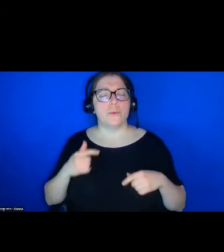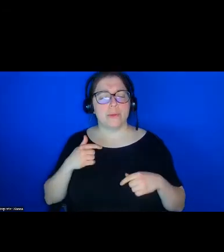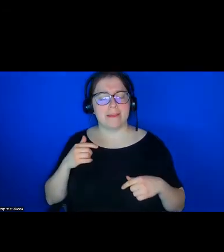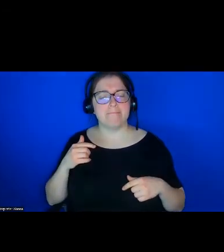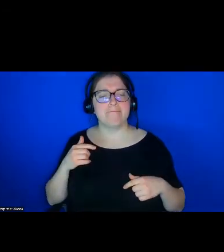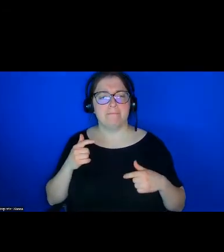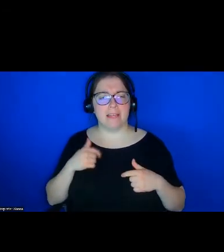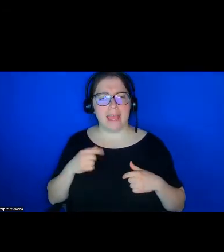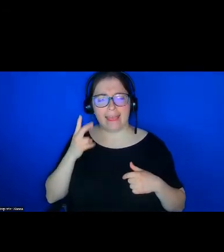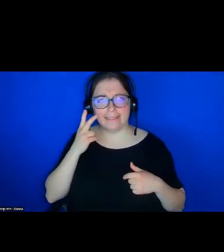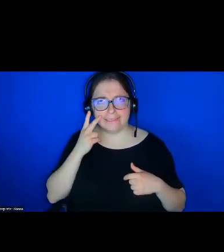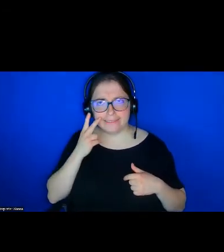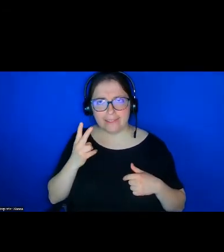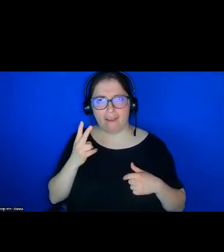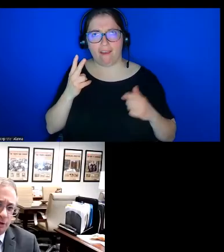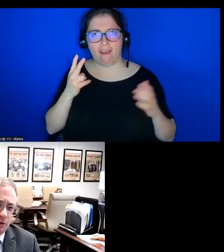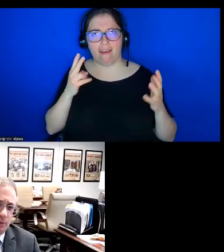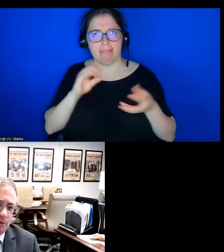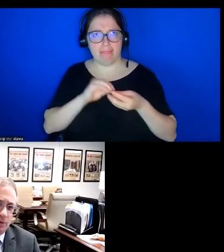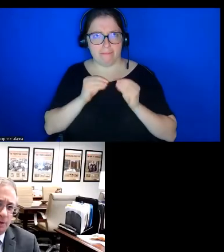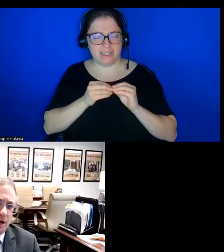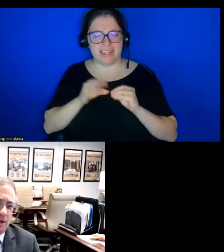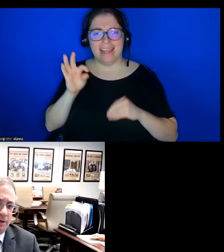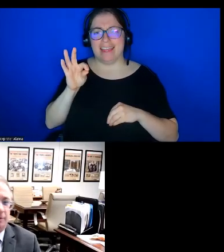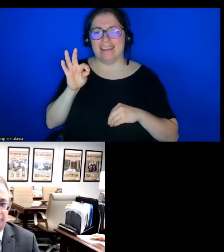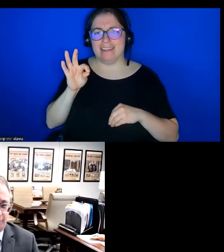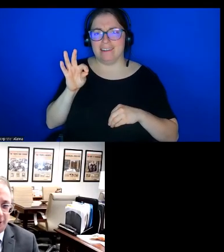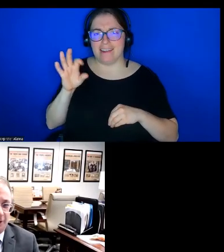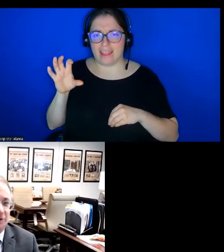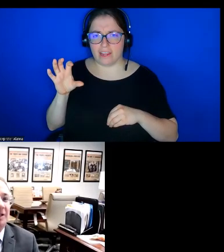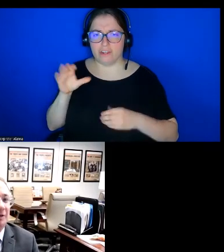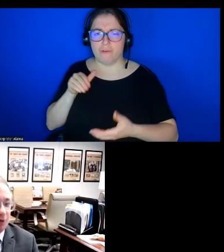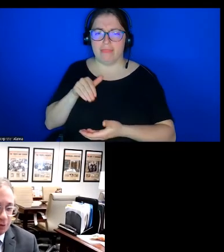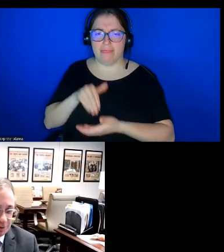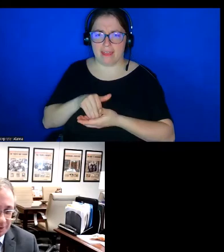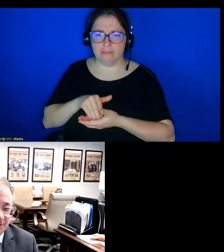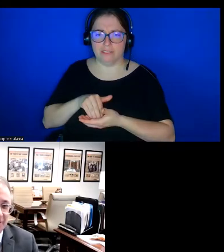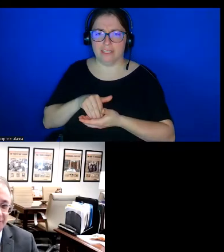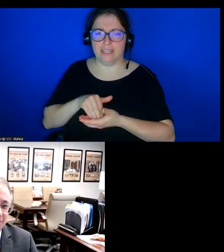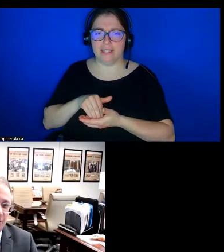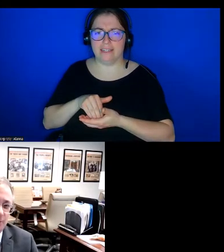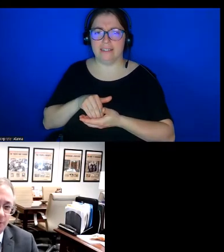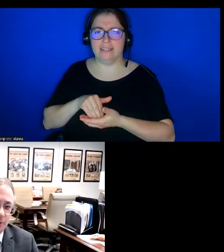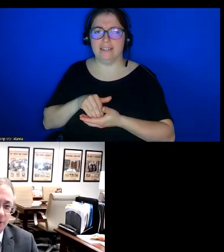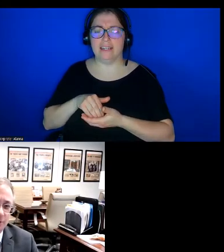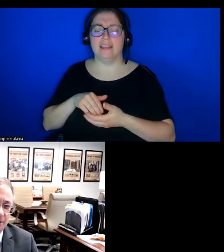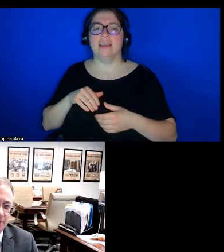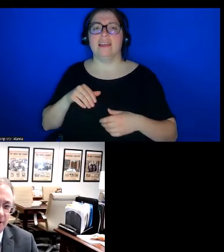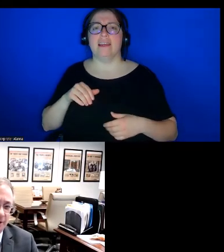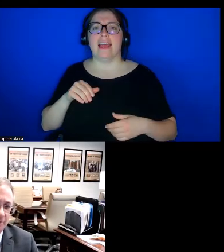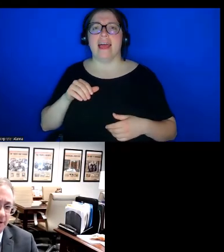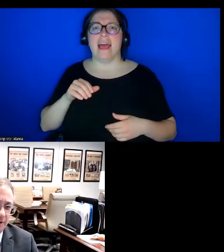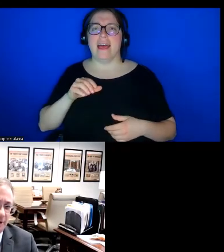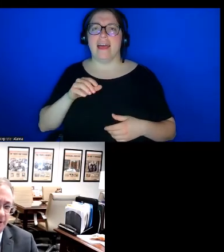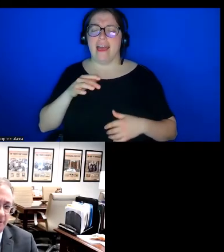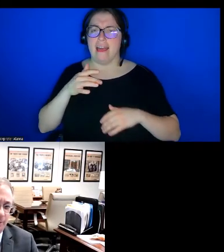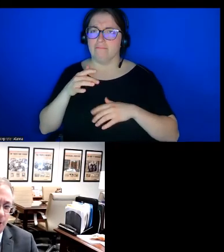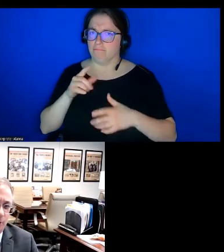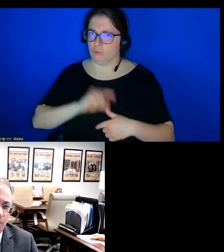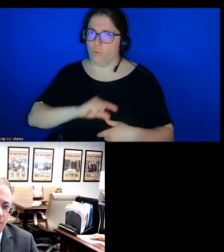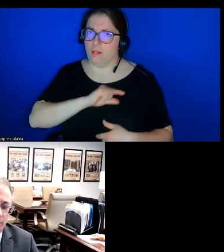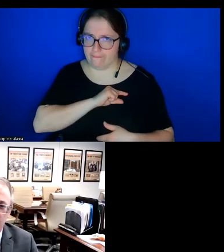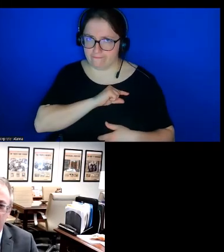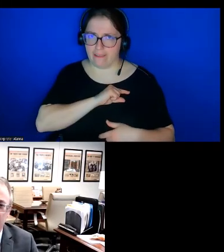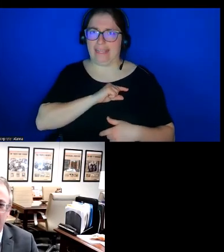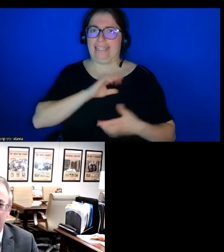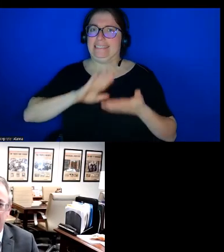900 000 eligible non-city voters if that's the term we're using is that is that kind of in